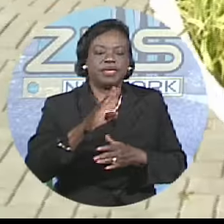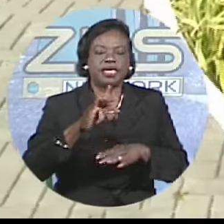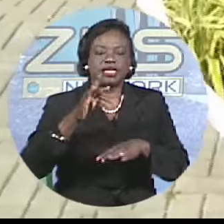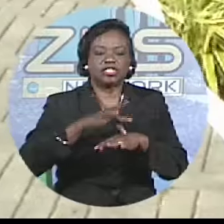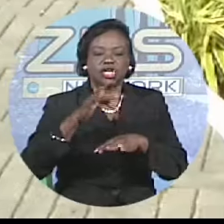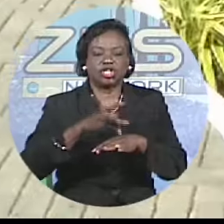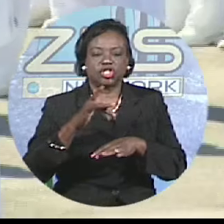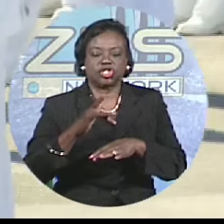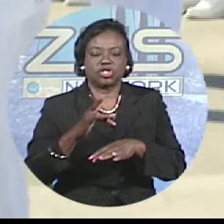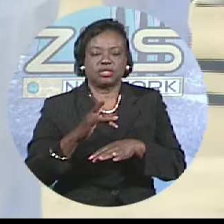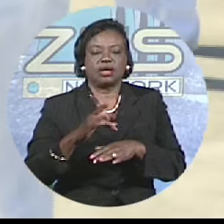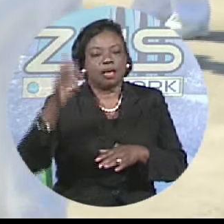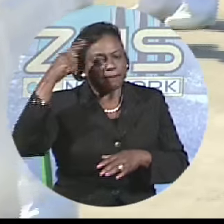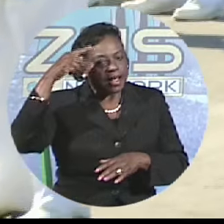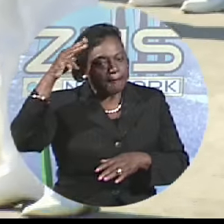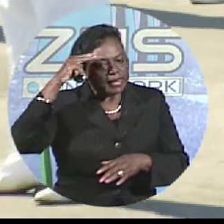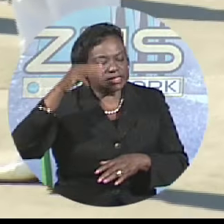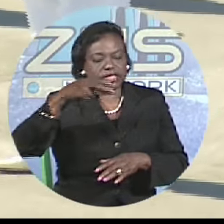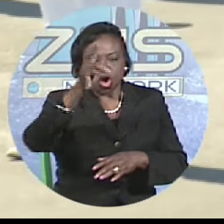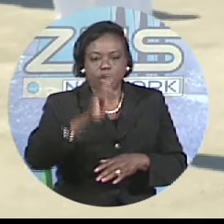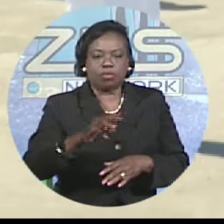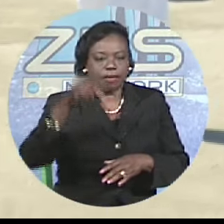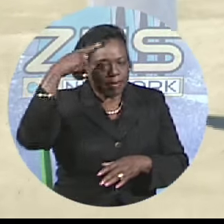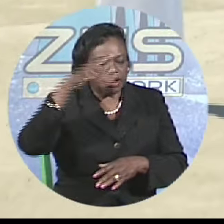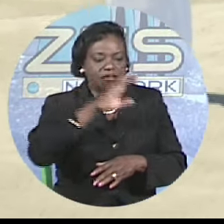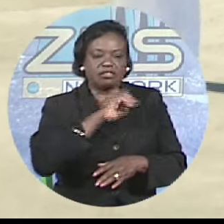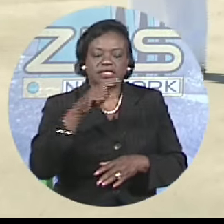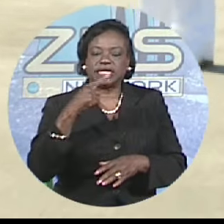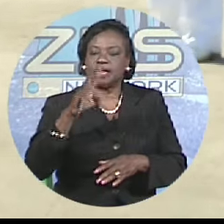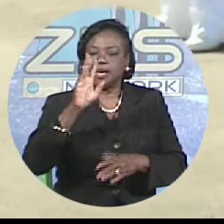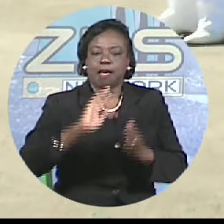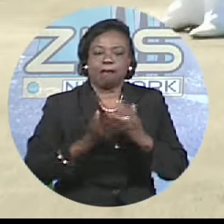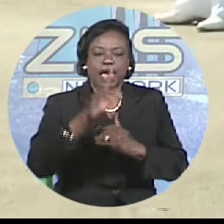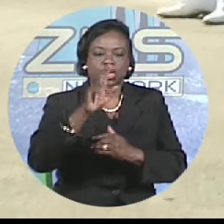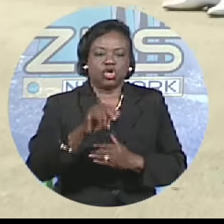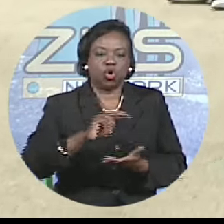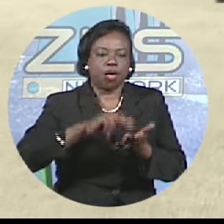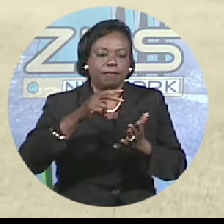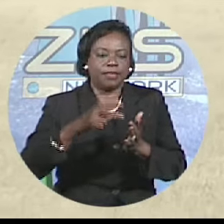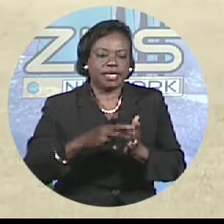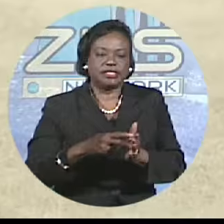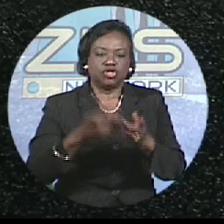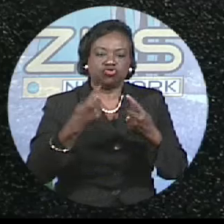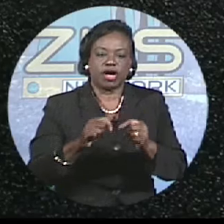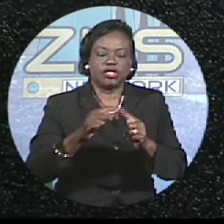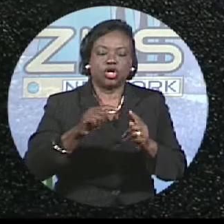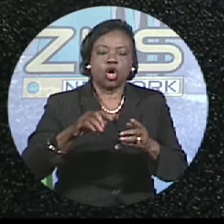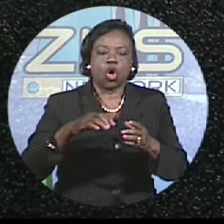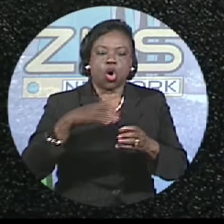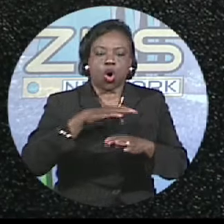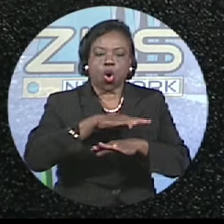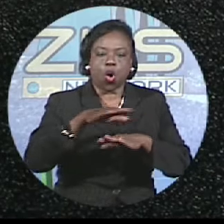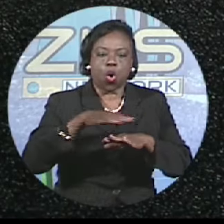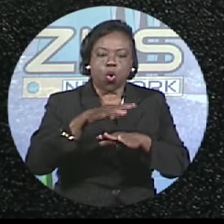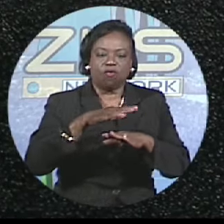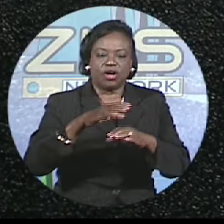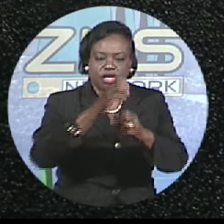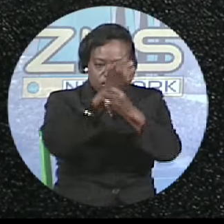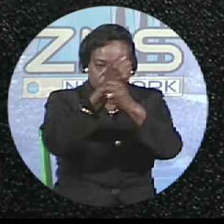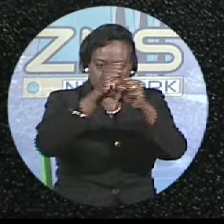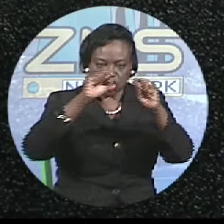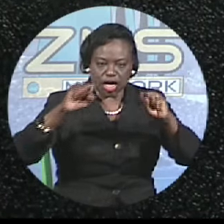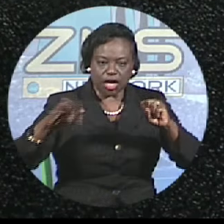modern times. Prime Minister the Right Honorable Perry Christie says by no means was the intention to overshadow the significance of this day in Bahamian history.